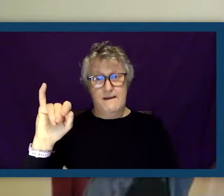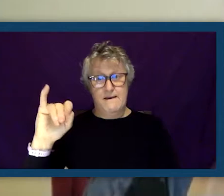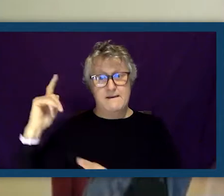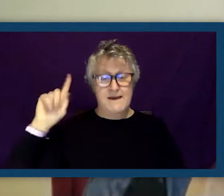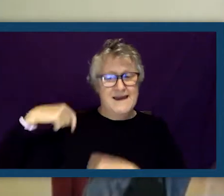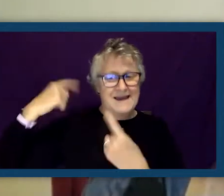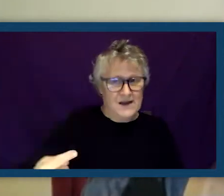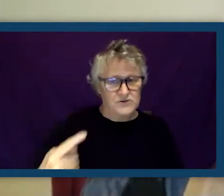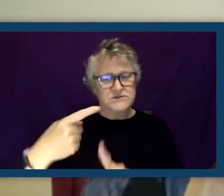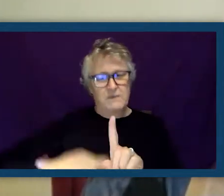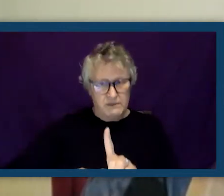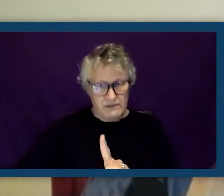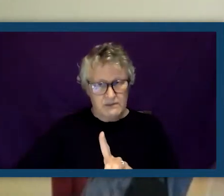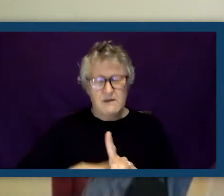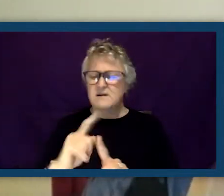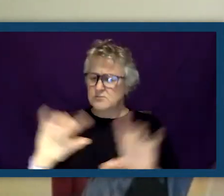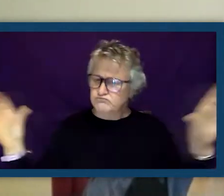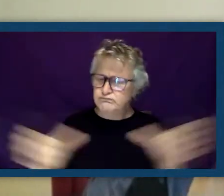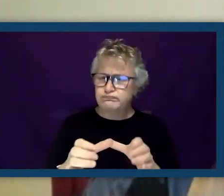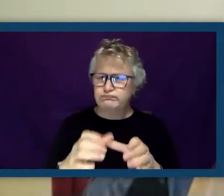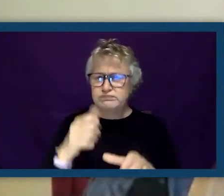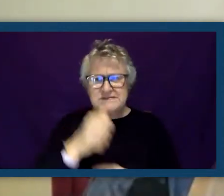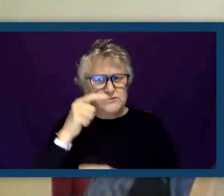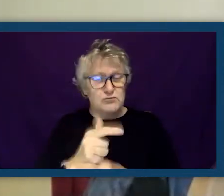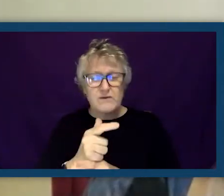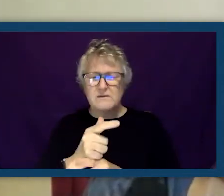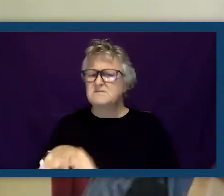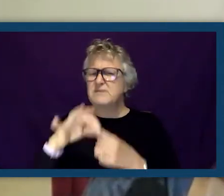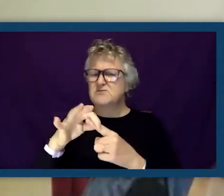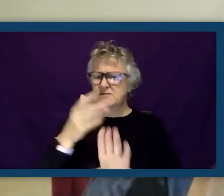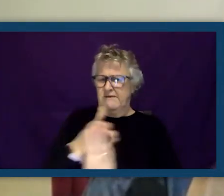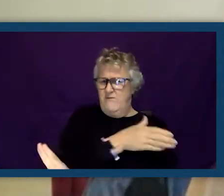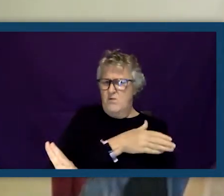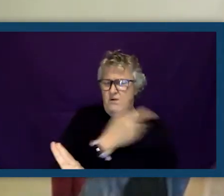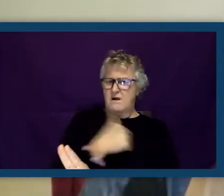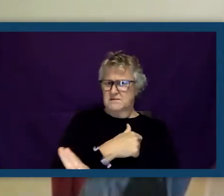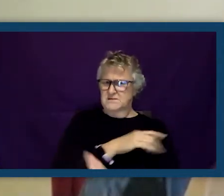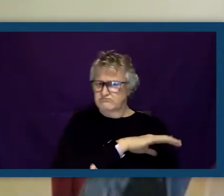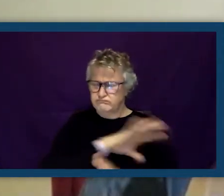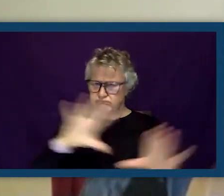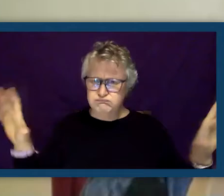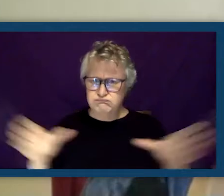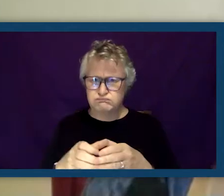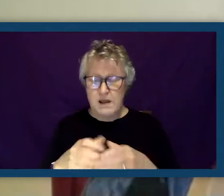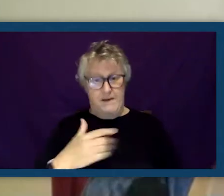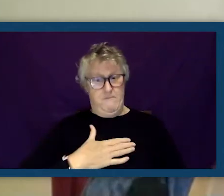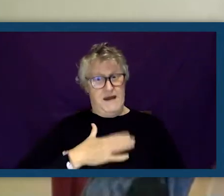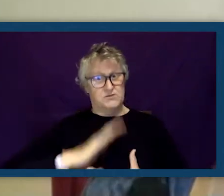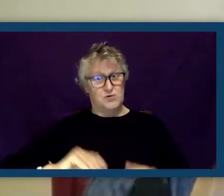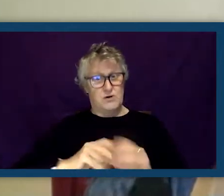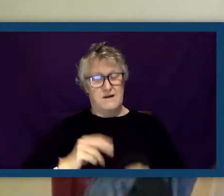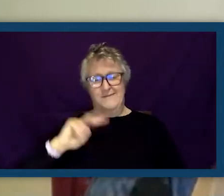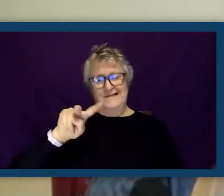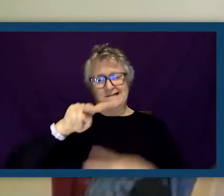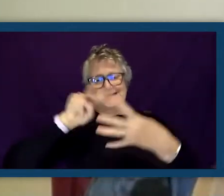AAPI sisters and brothers, especially those who came before us. My story? I'm the second oldest of 6 children born to